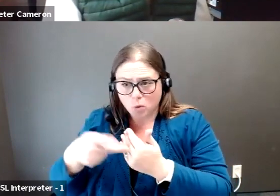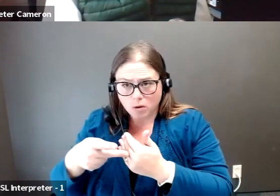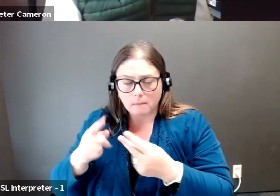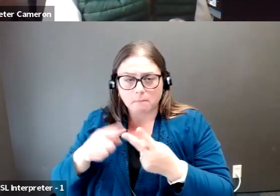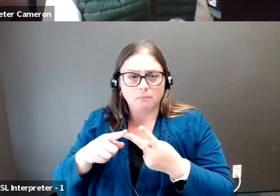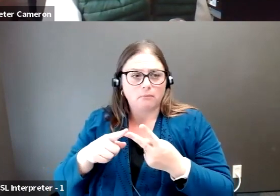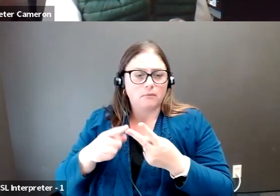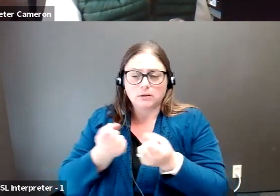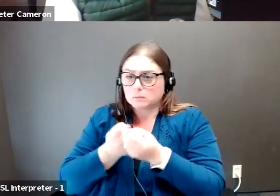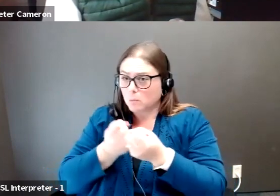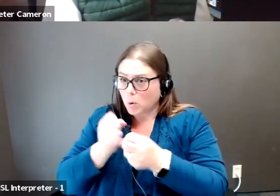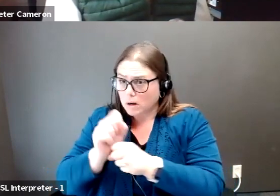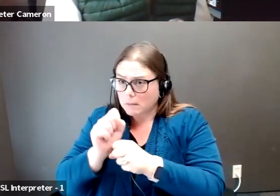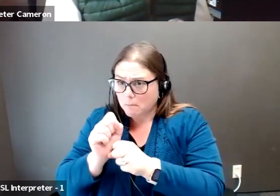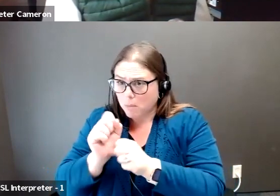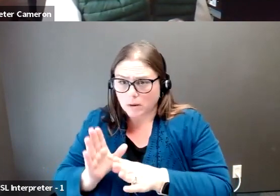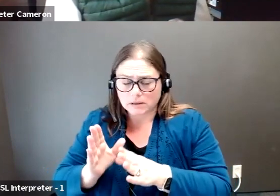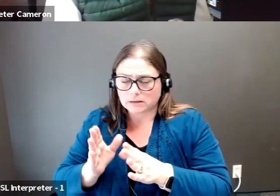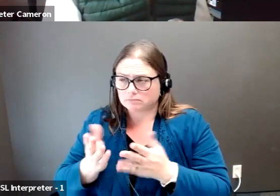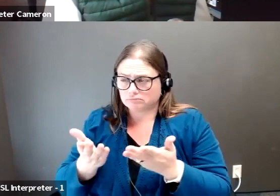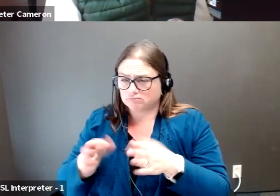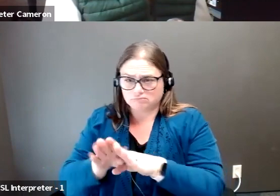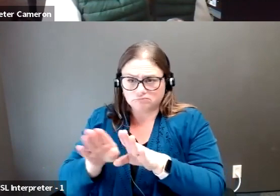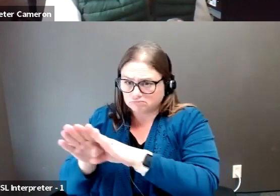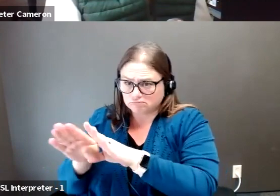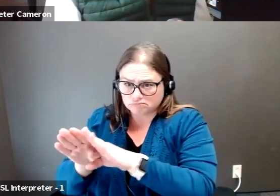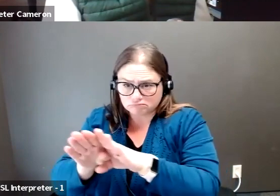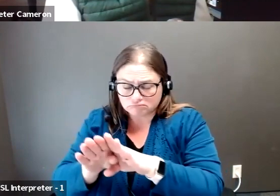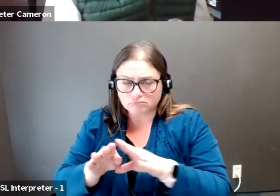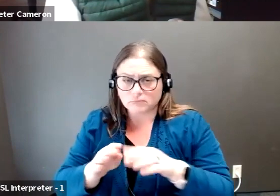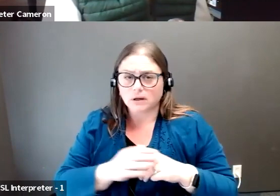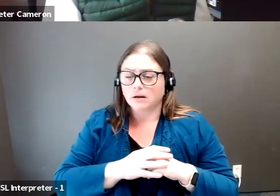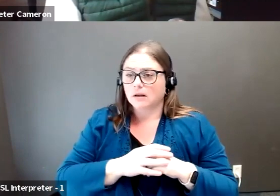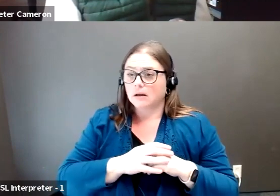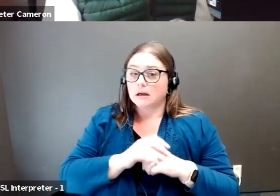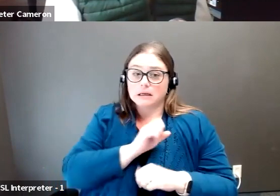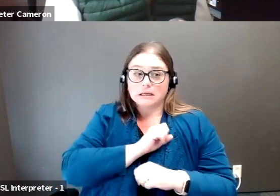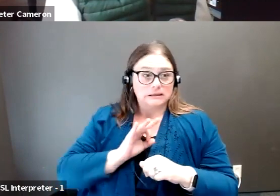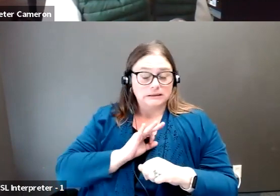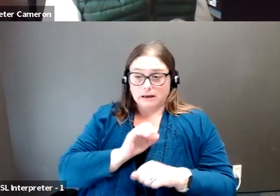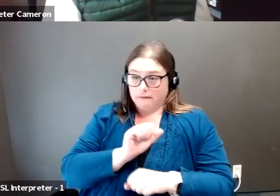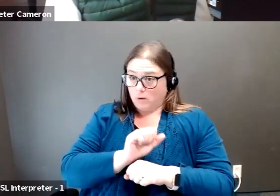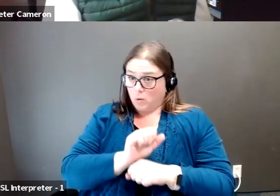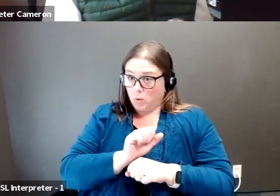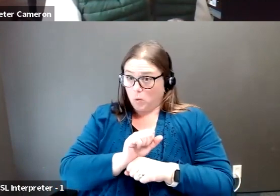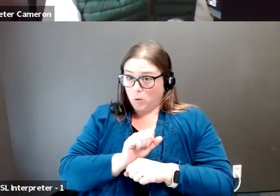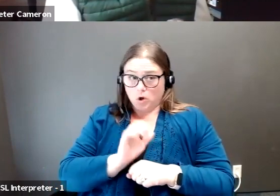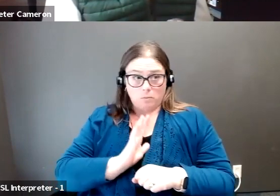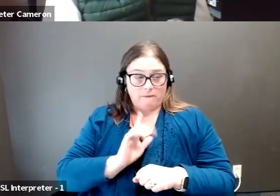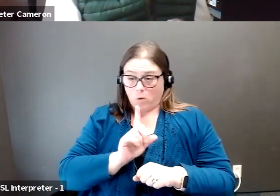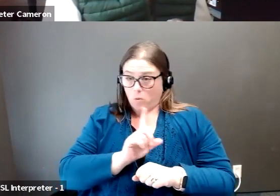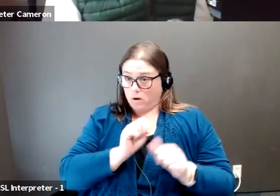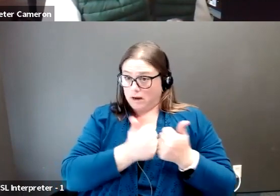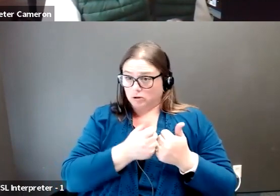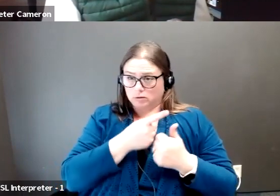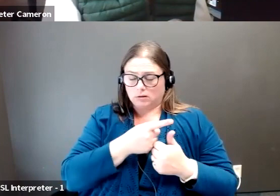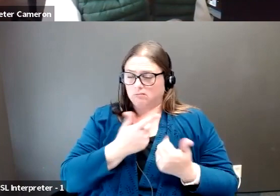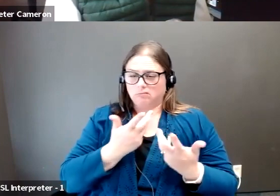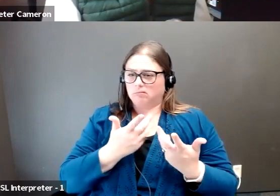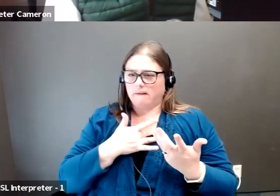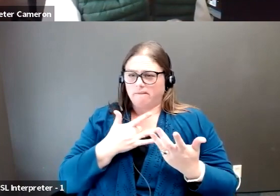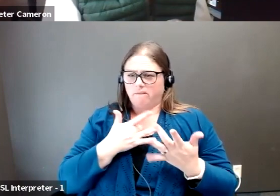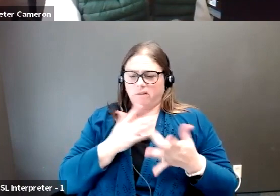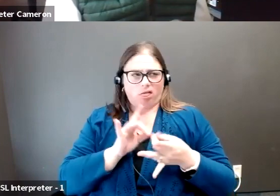The staff in at least the agency where I worked are very disillusioned, disenfranchised, angry at management.